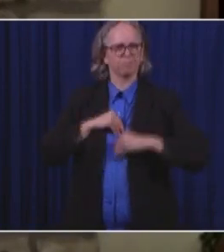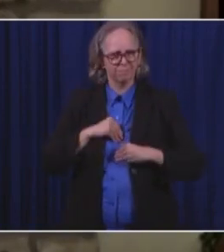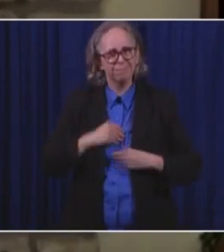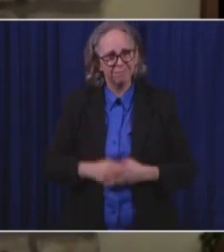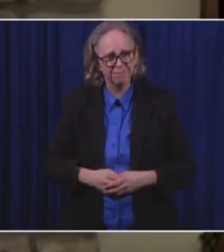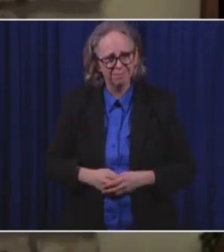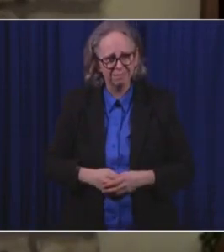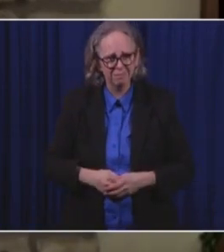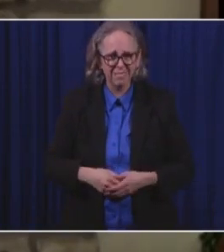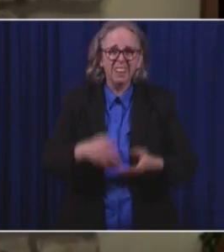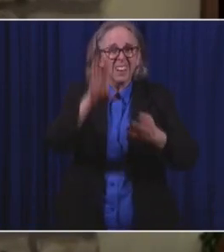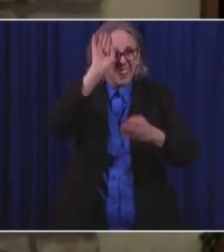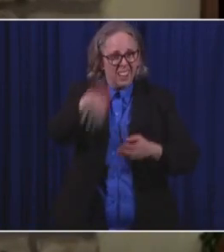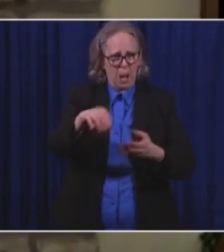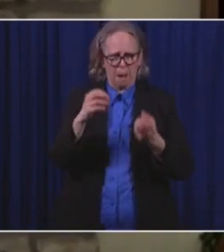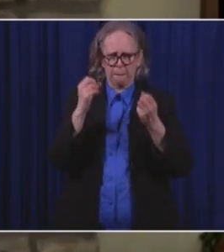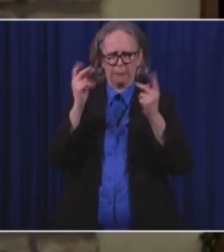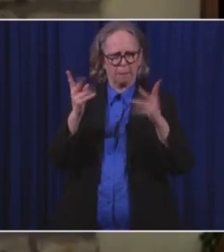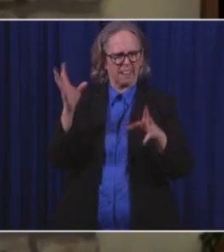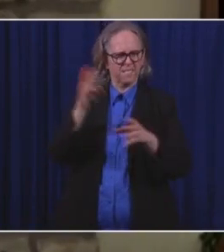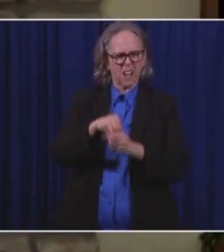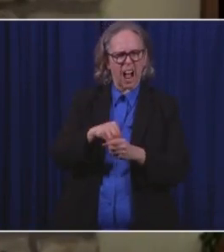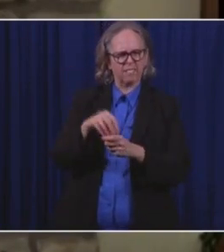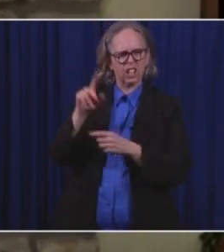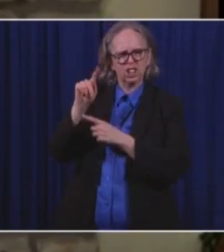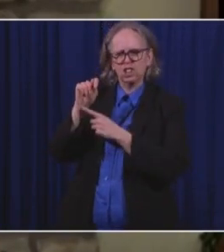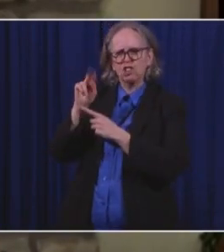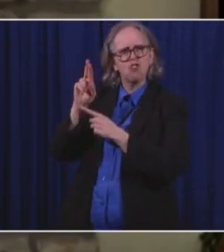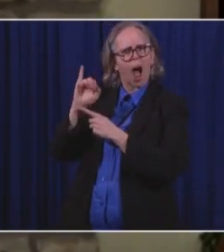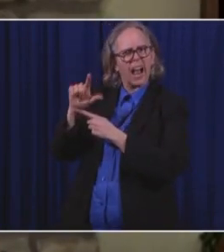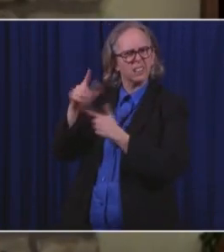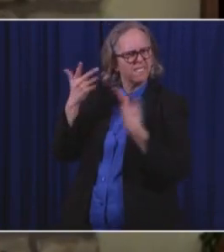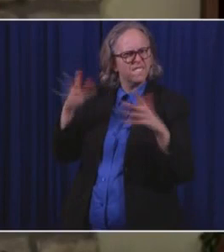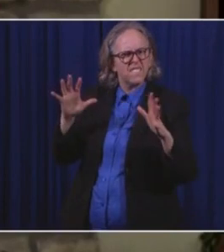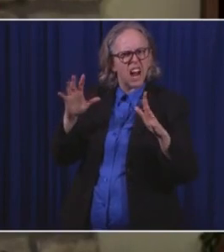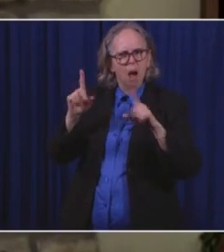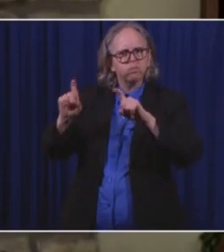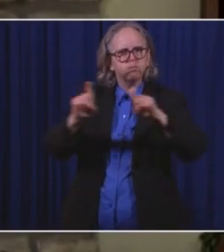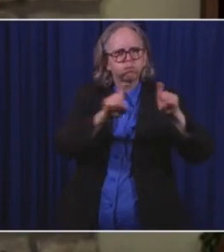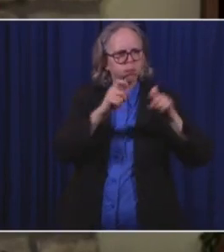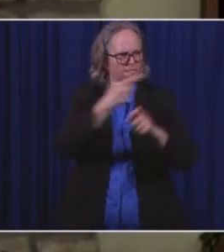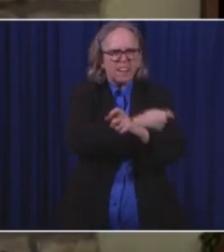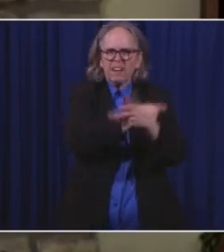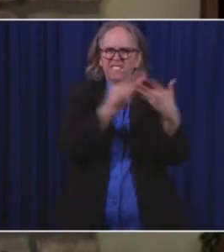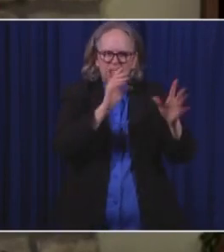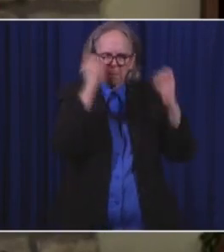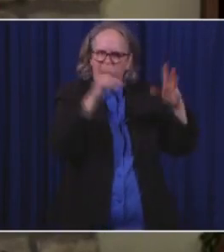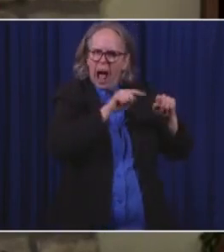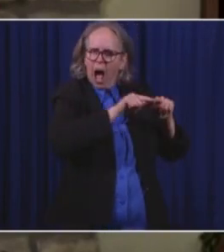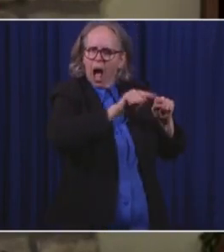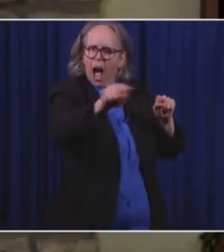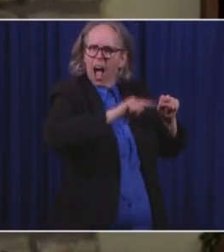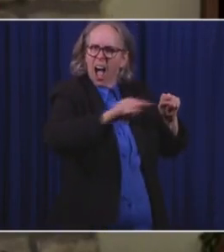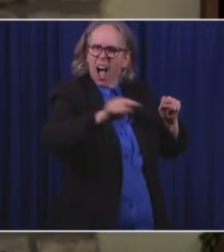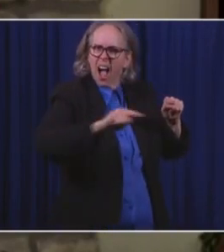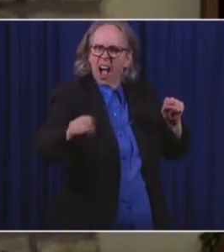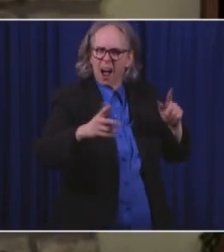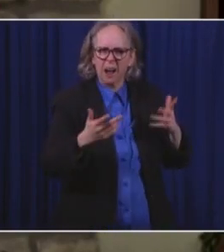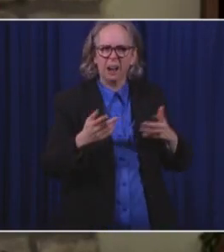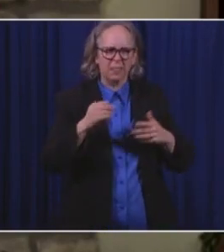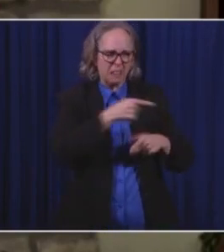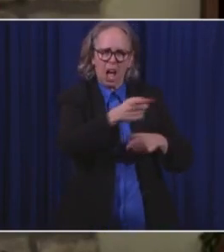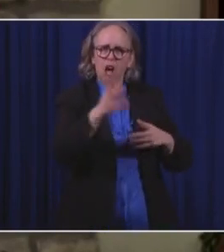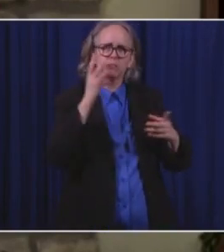vaccine in the trial. And they're basing, a lot of what they're telling us on these people who have gone through